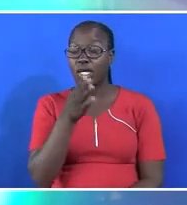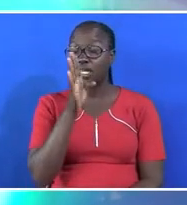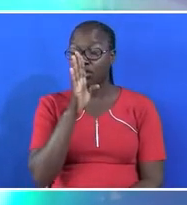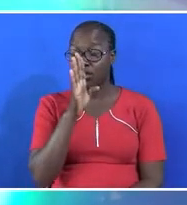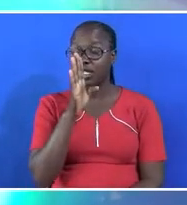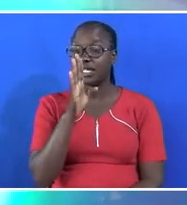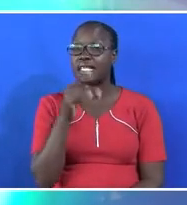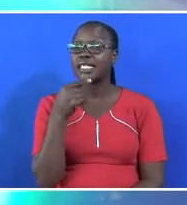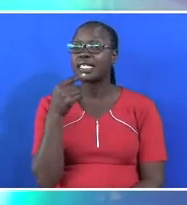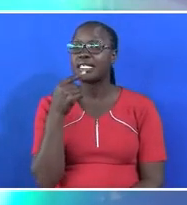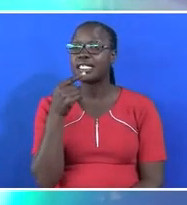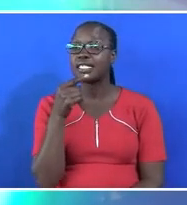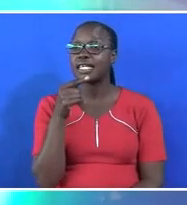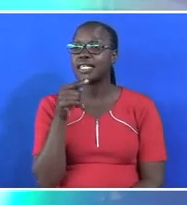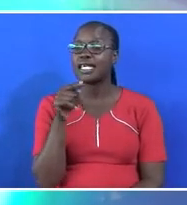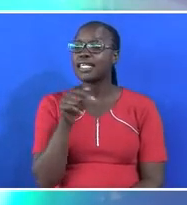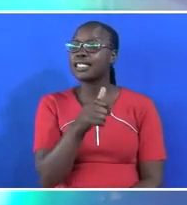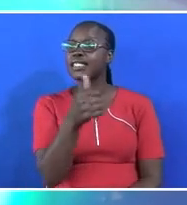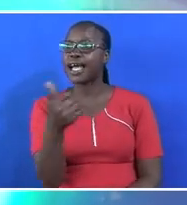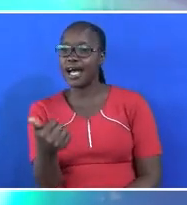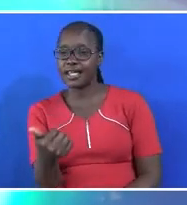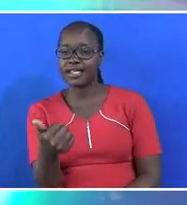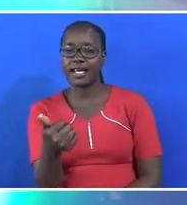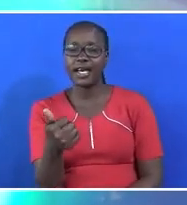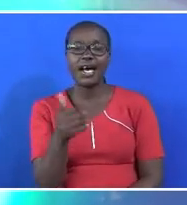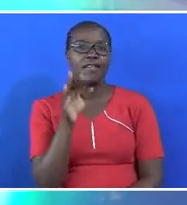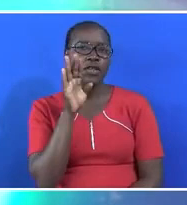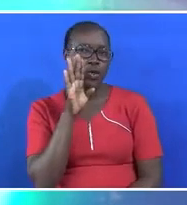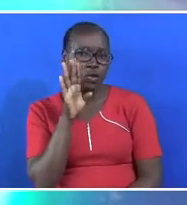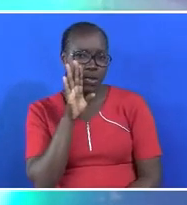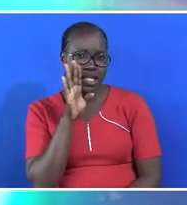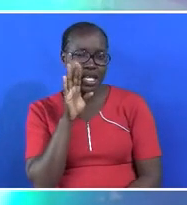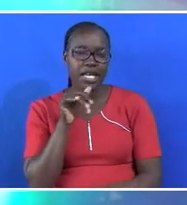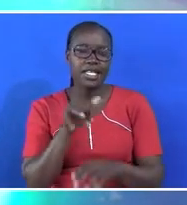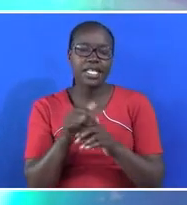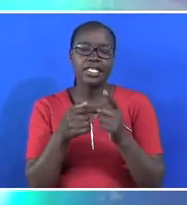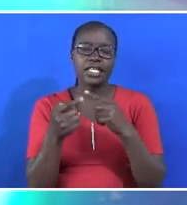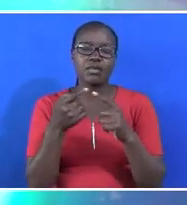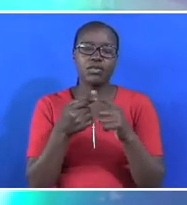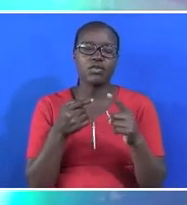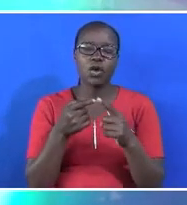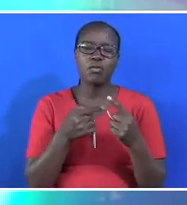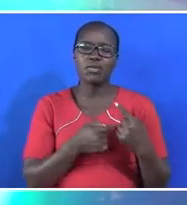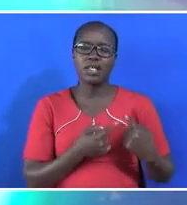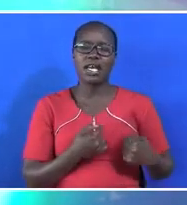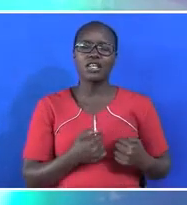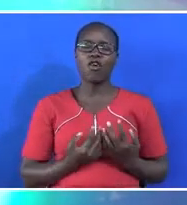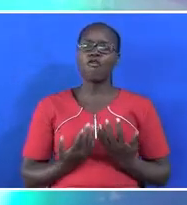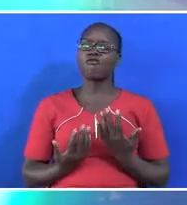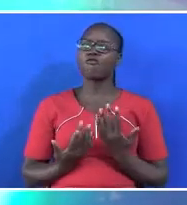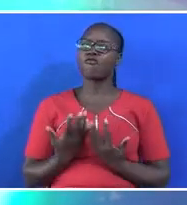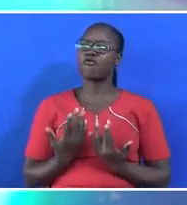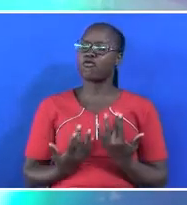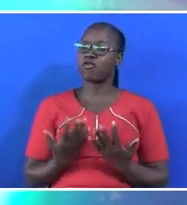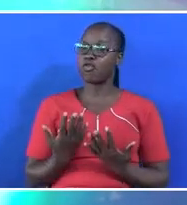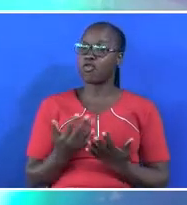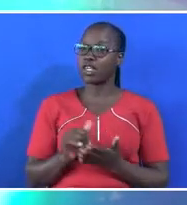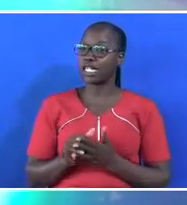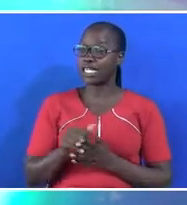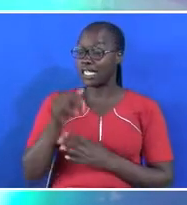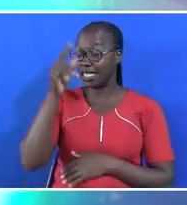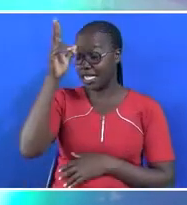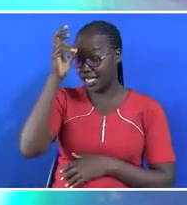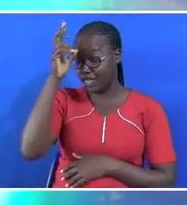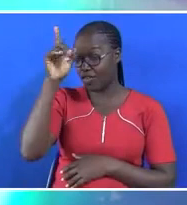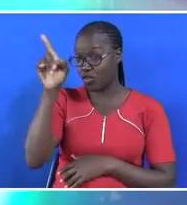said, and there is the other, the whispers that comes from the heart of hell that the devil